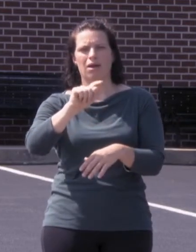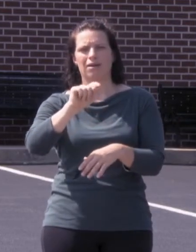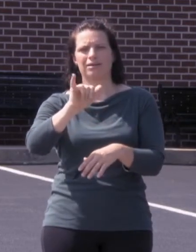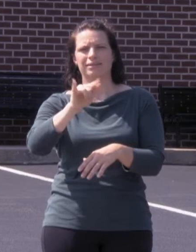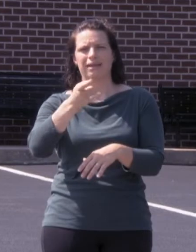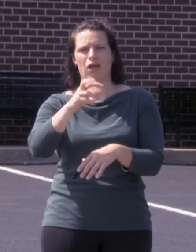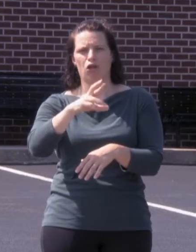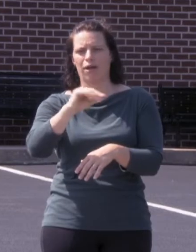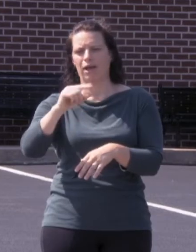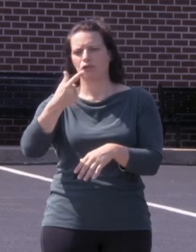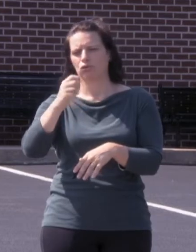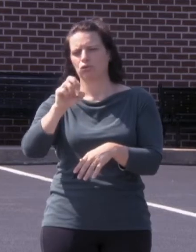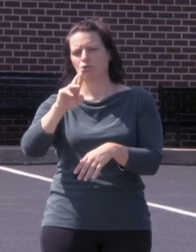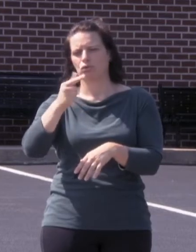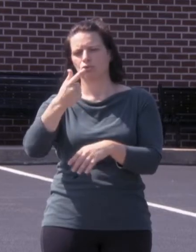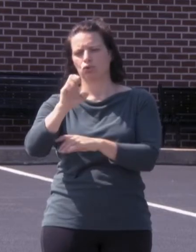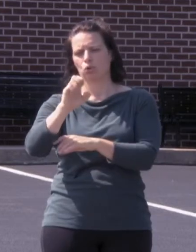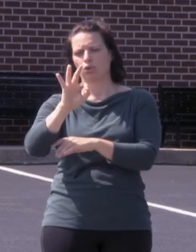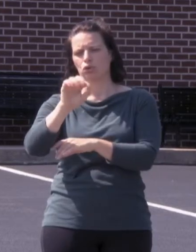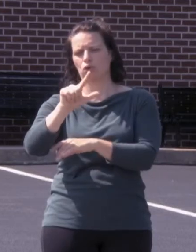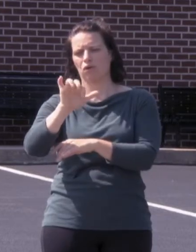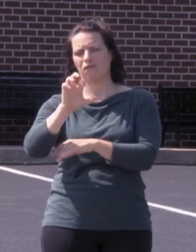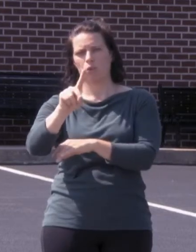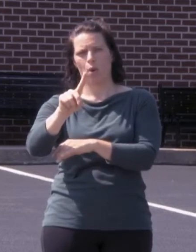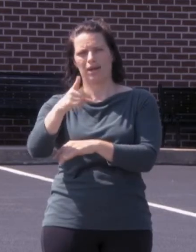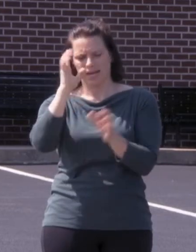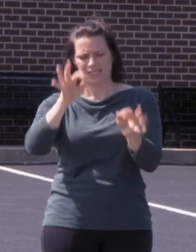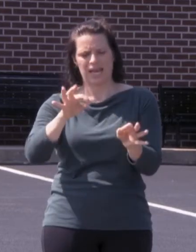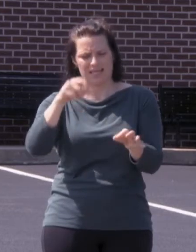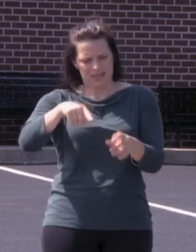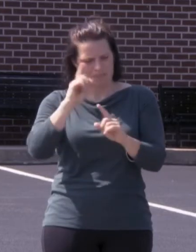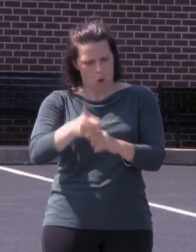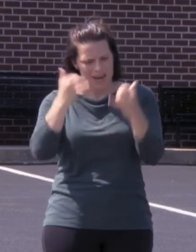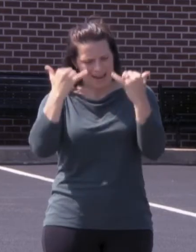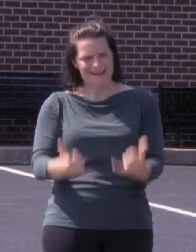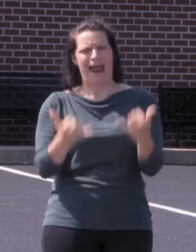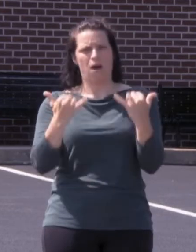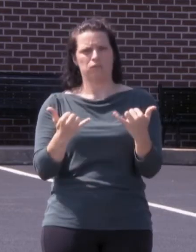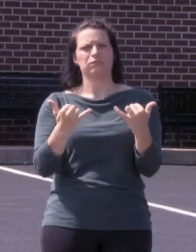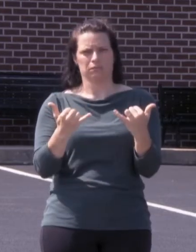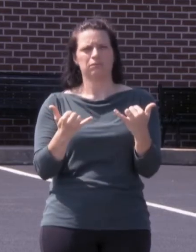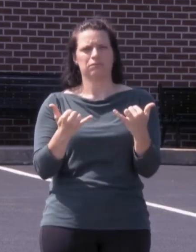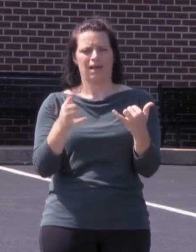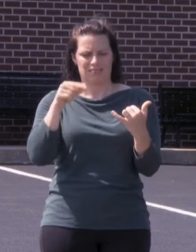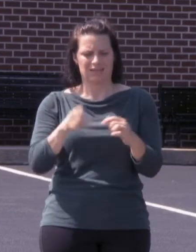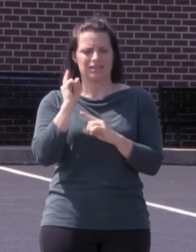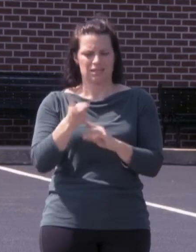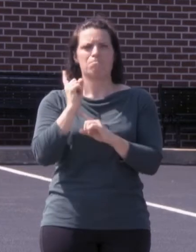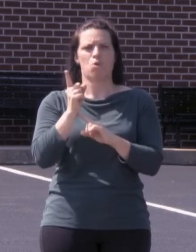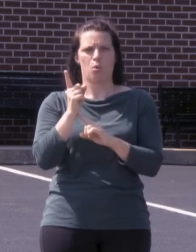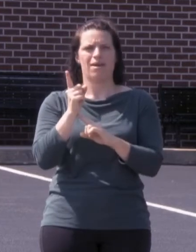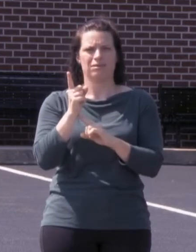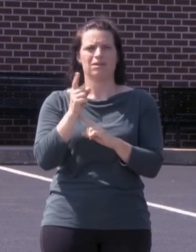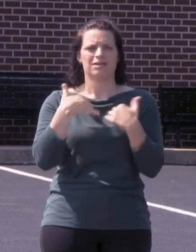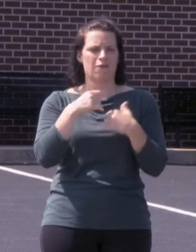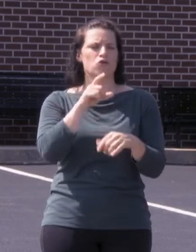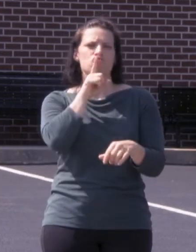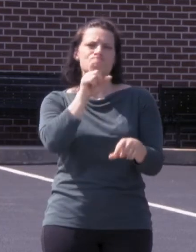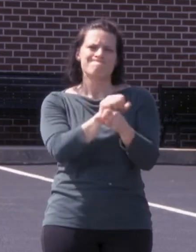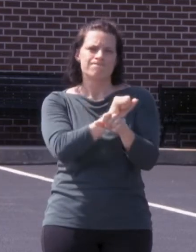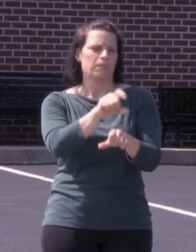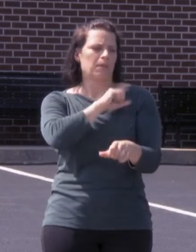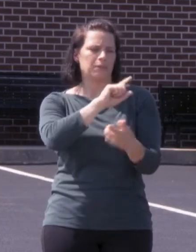George Floyd and decided this was the moment. This was the moment to get real police reform